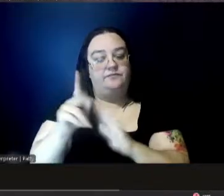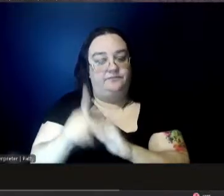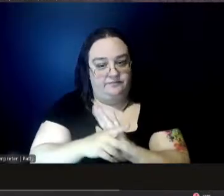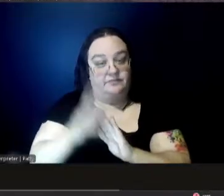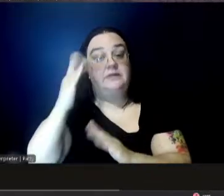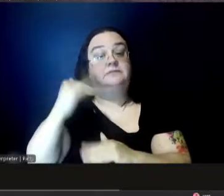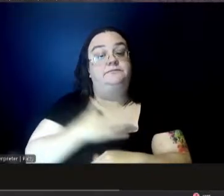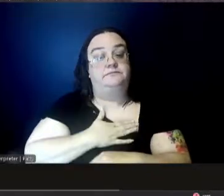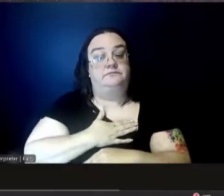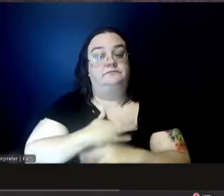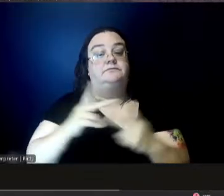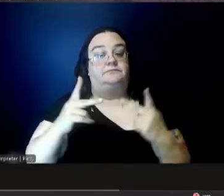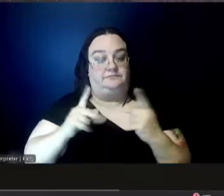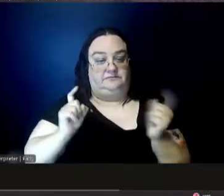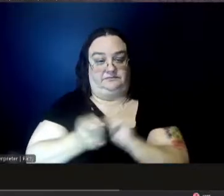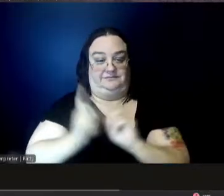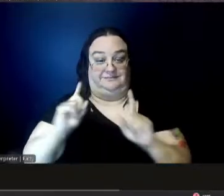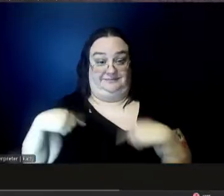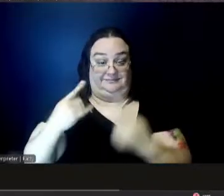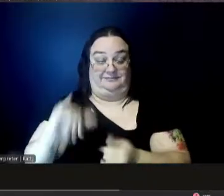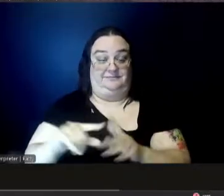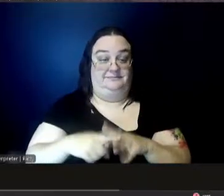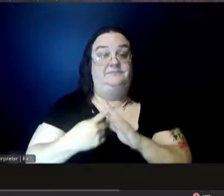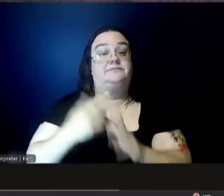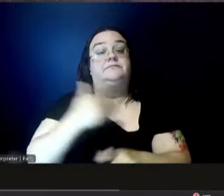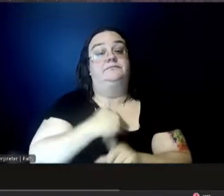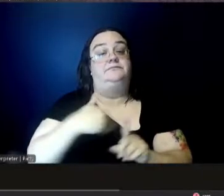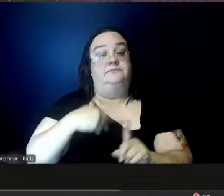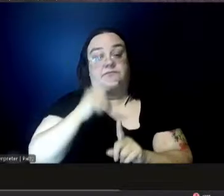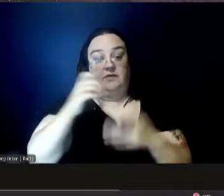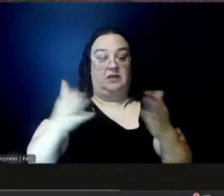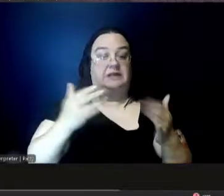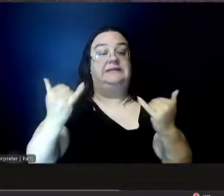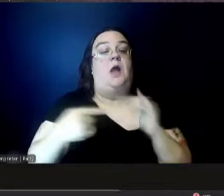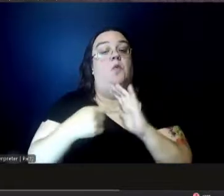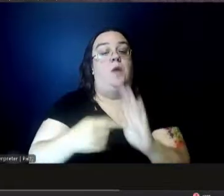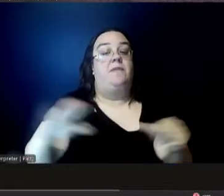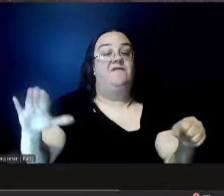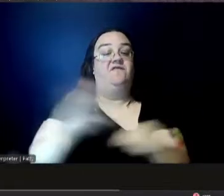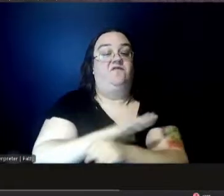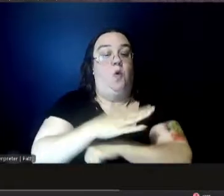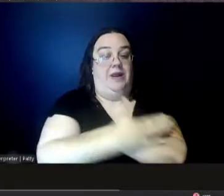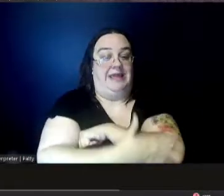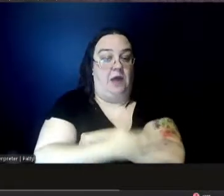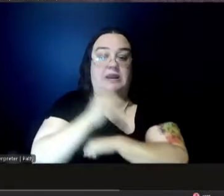initiated, and the member I serve now represents the full county and not just District 5.